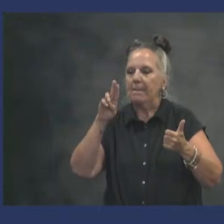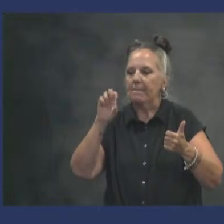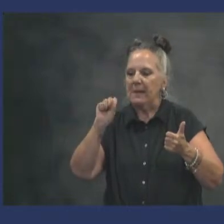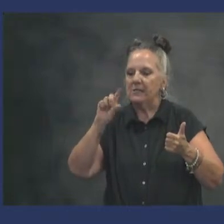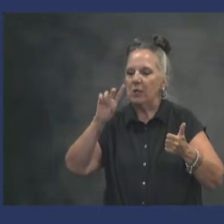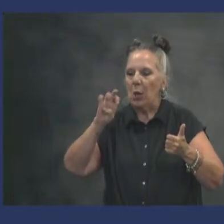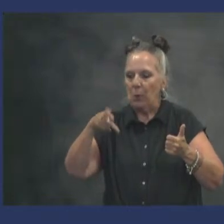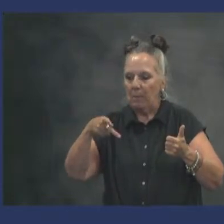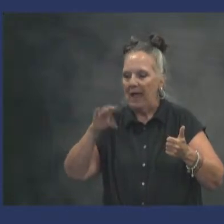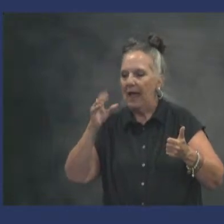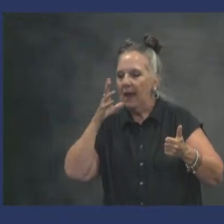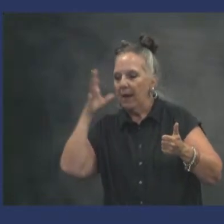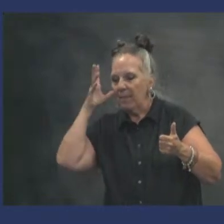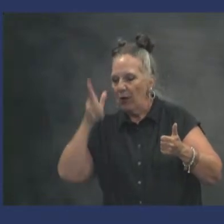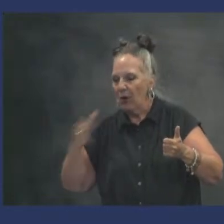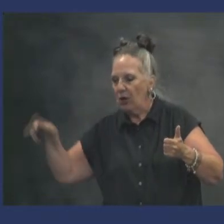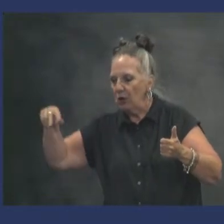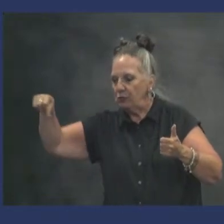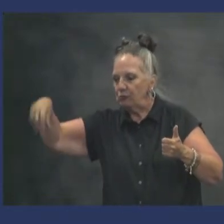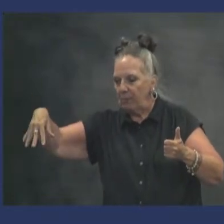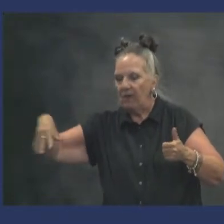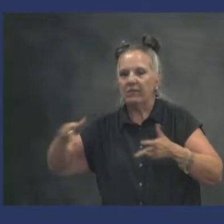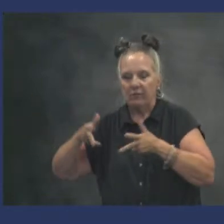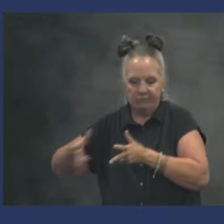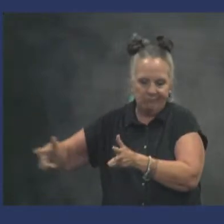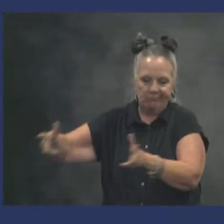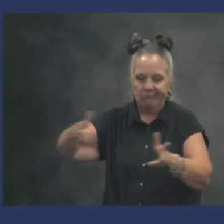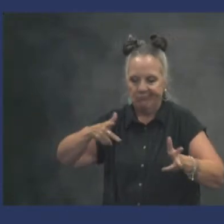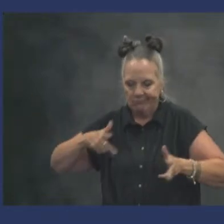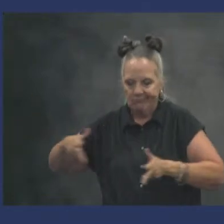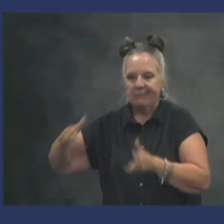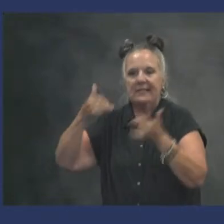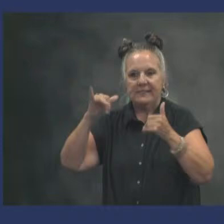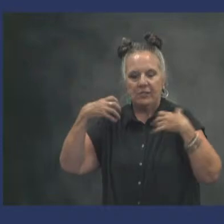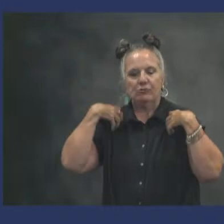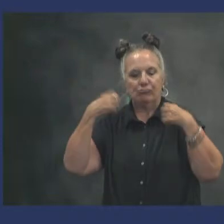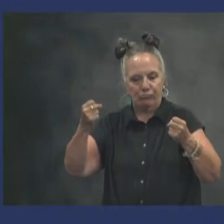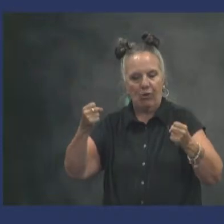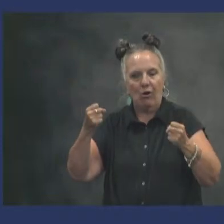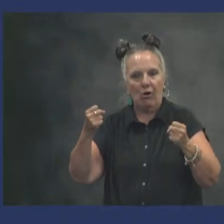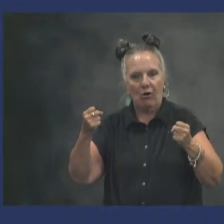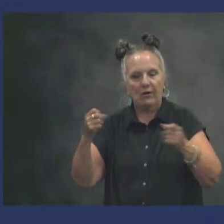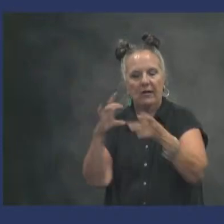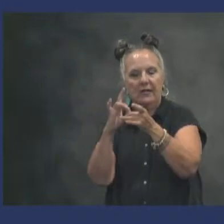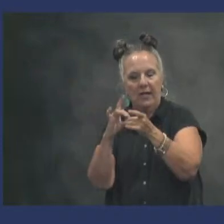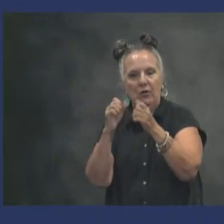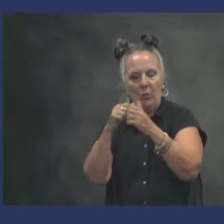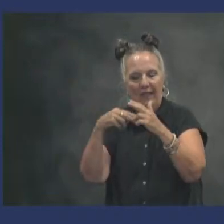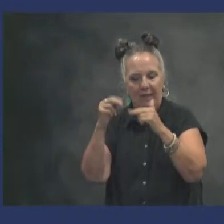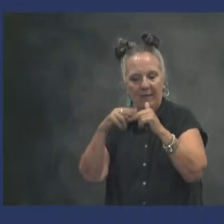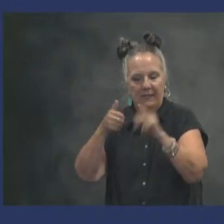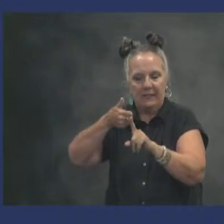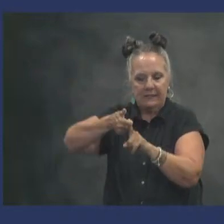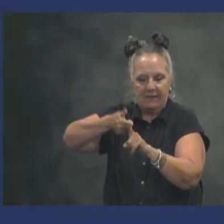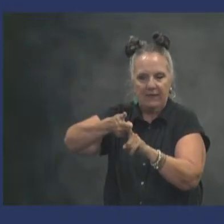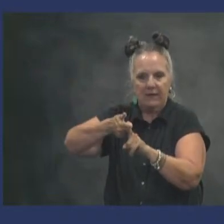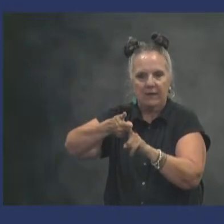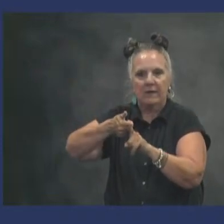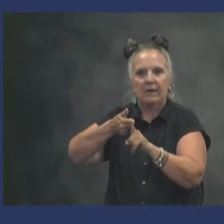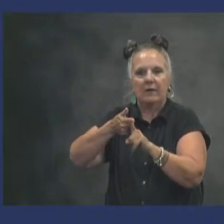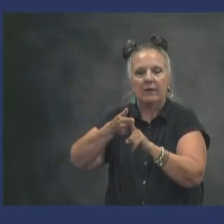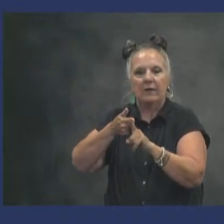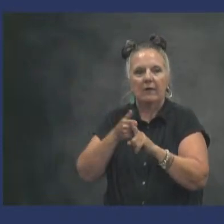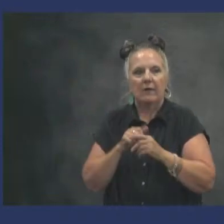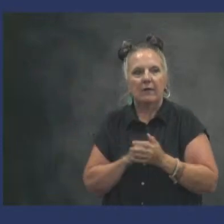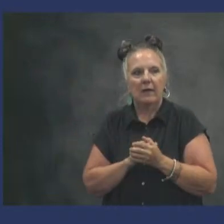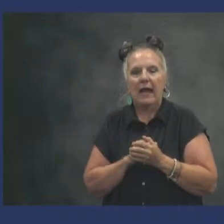parent drop-off loop, still have that strong connection with the CES building, and have our